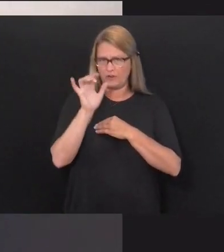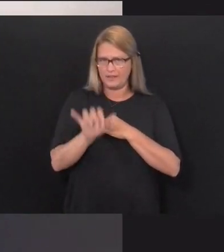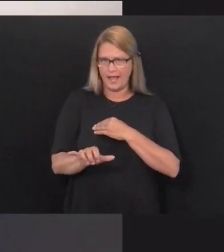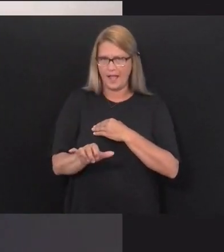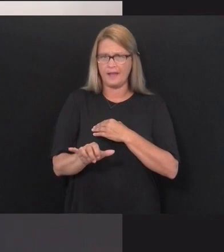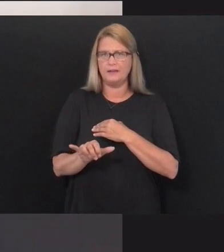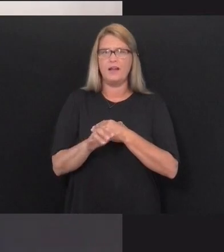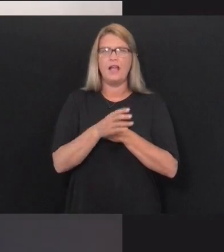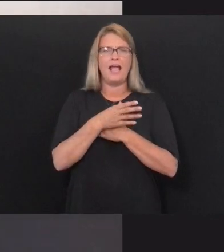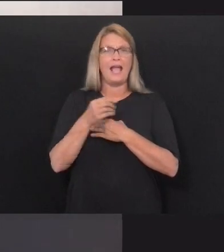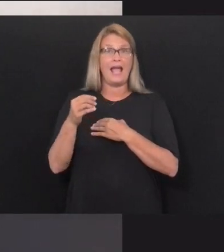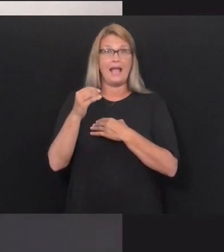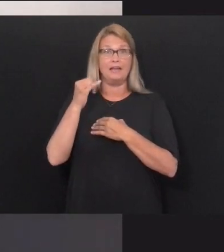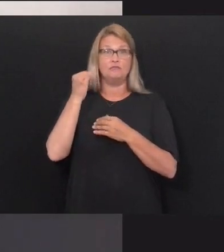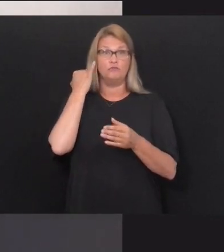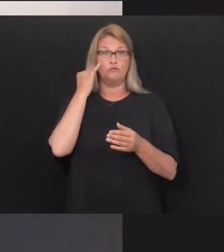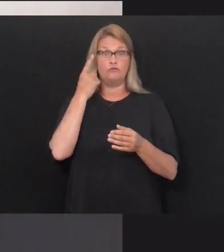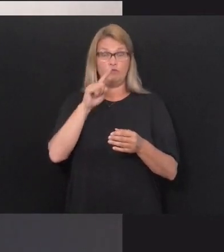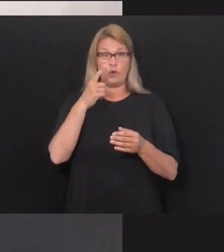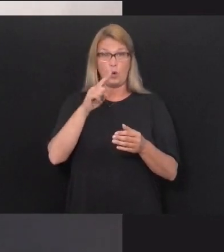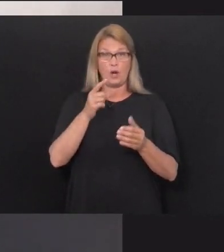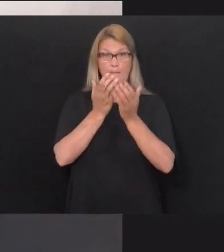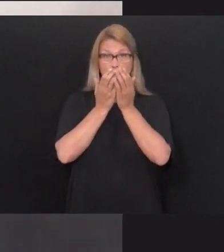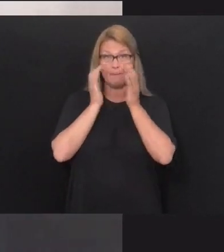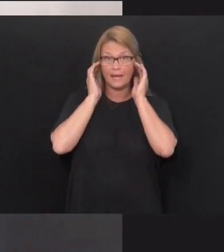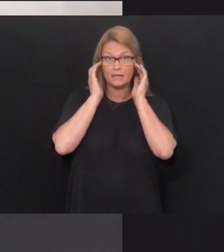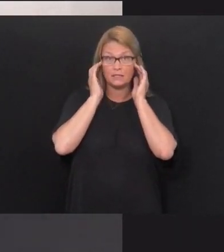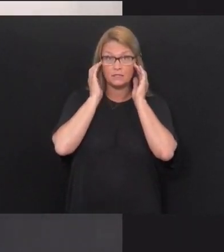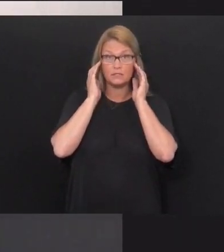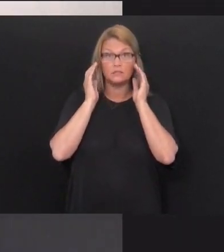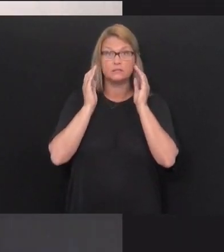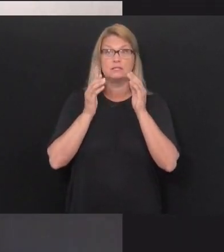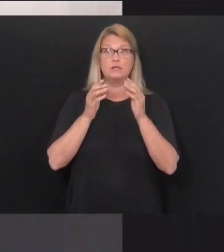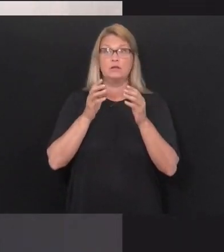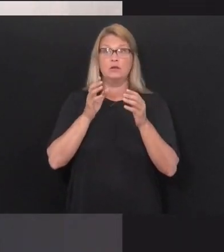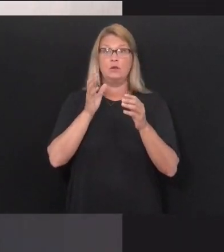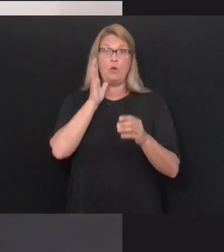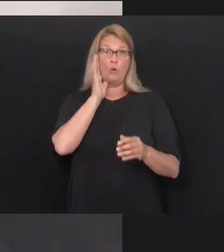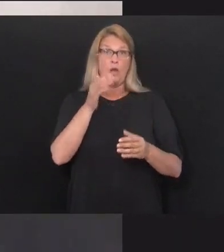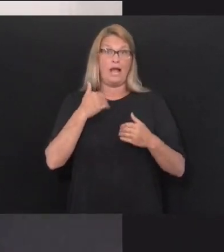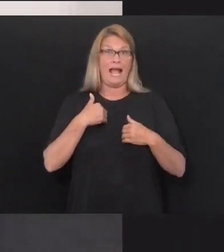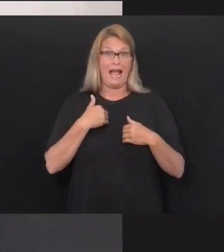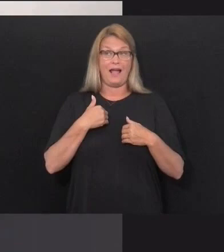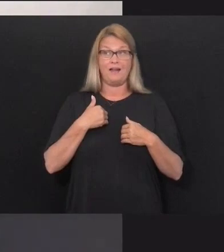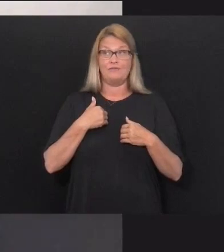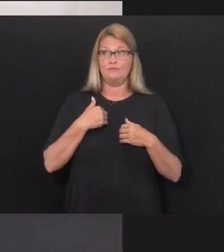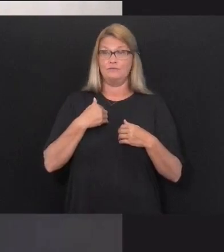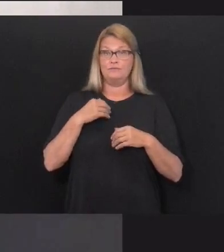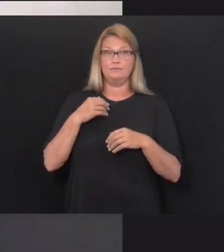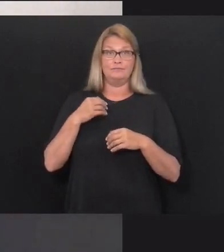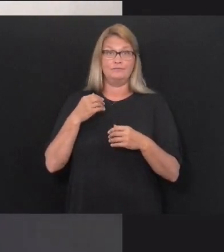businesses, and how they impact all the employees that work there and their families.